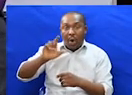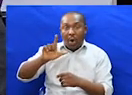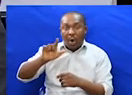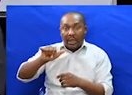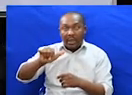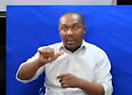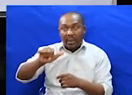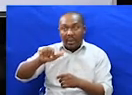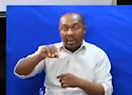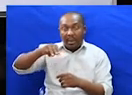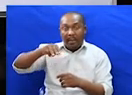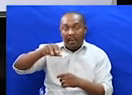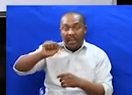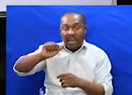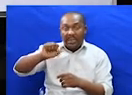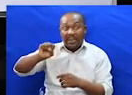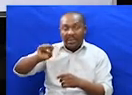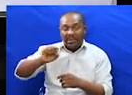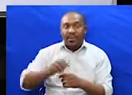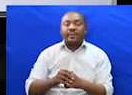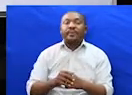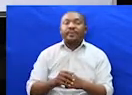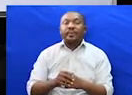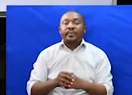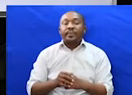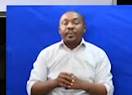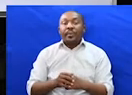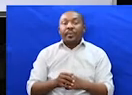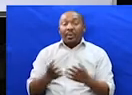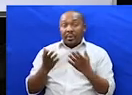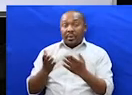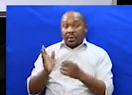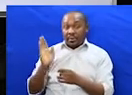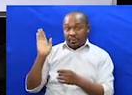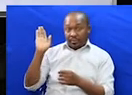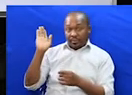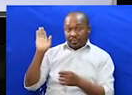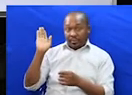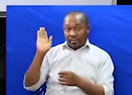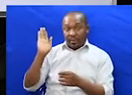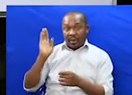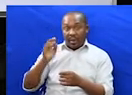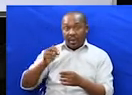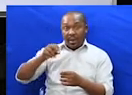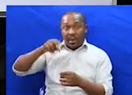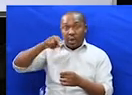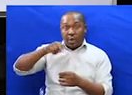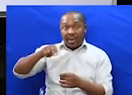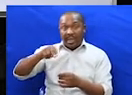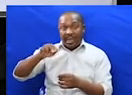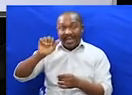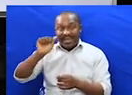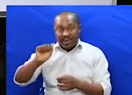We call them polymers. So these nucleic acids, which are very large